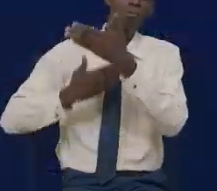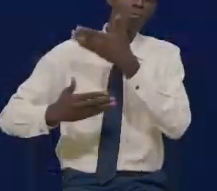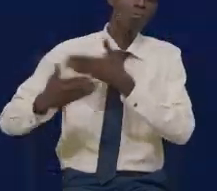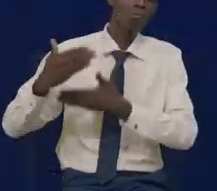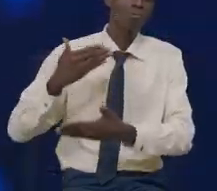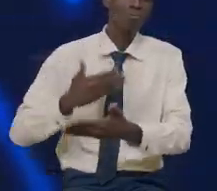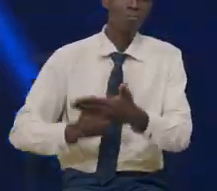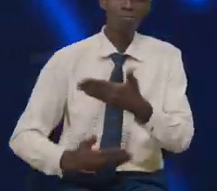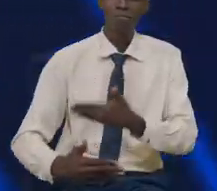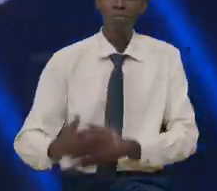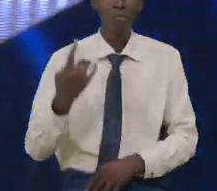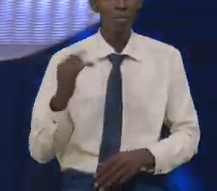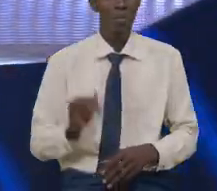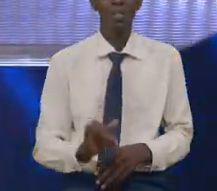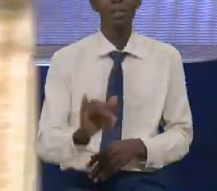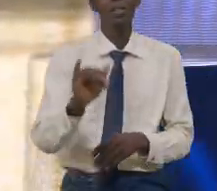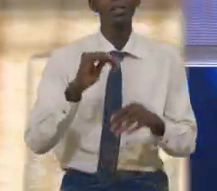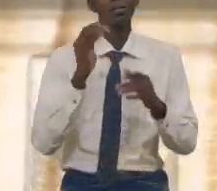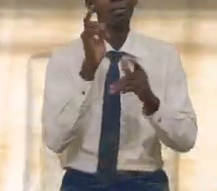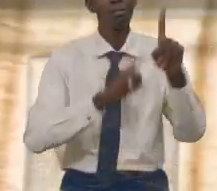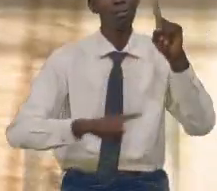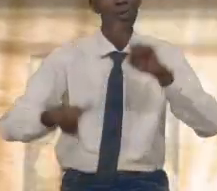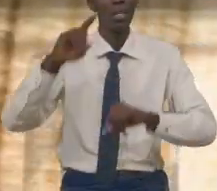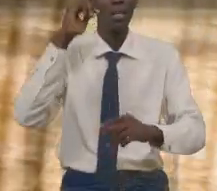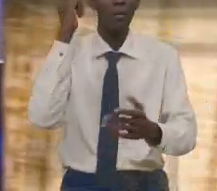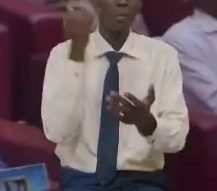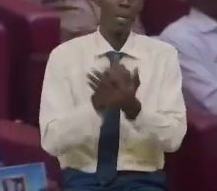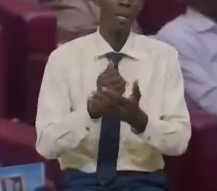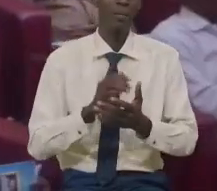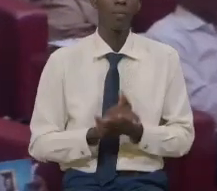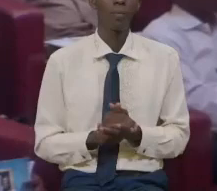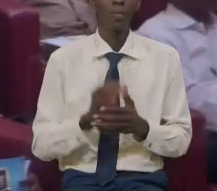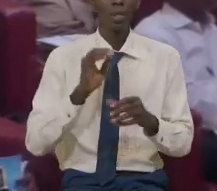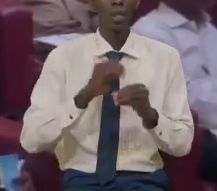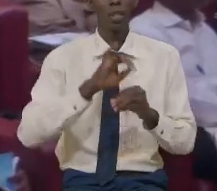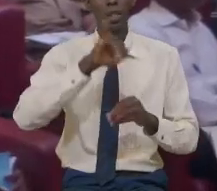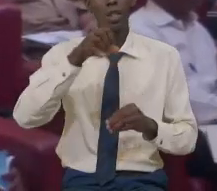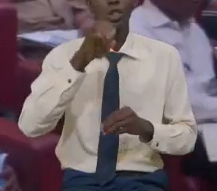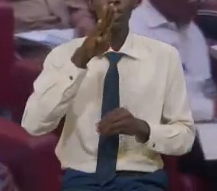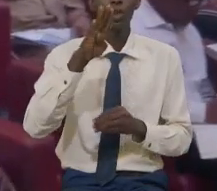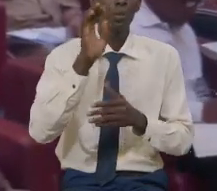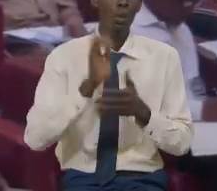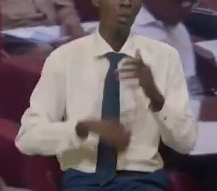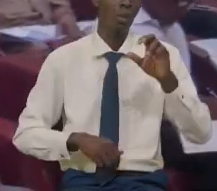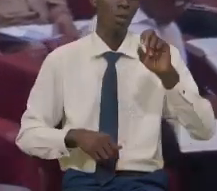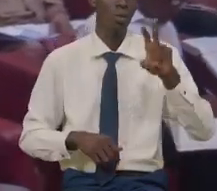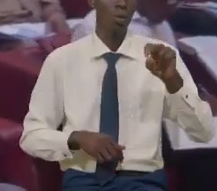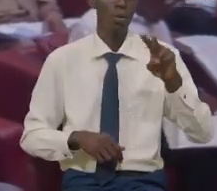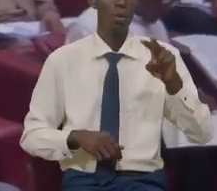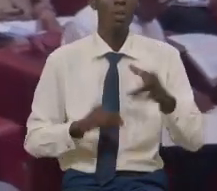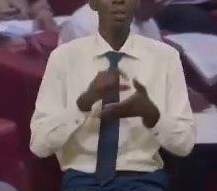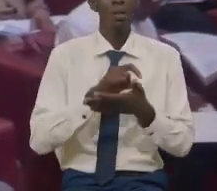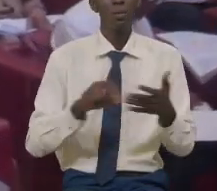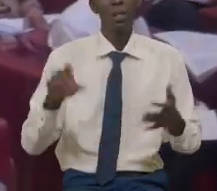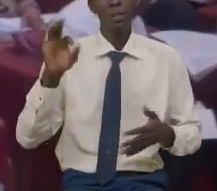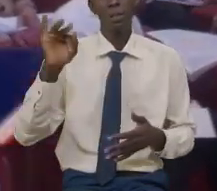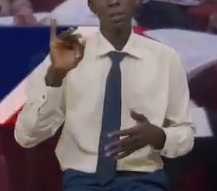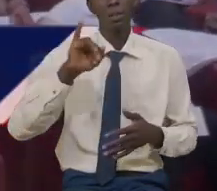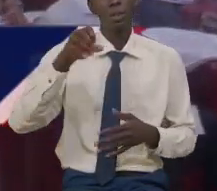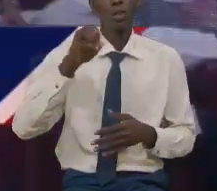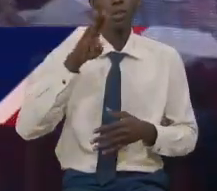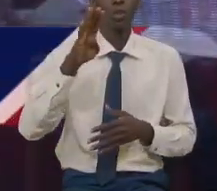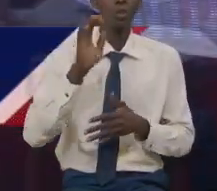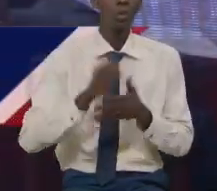to generation. Somebody shout amen. In Job chapter 12, I'm reading from verse 19.